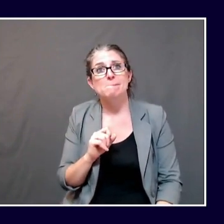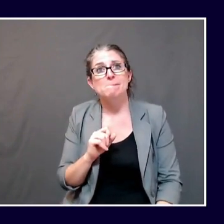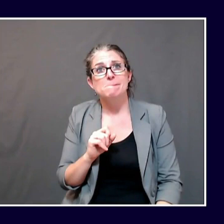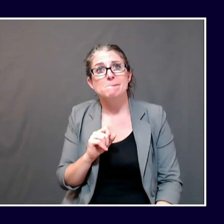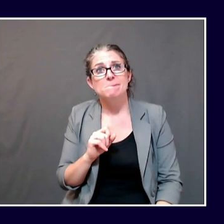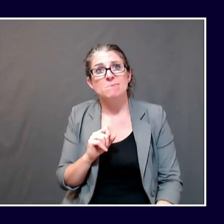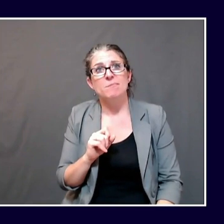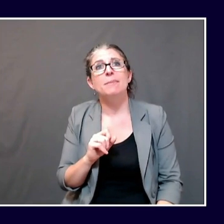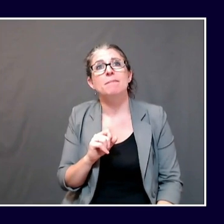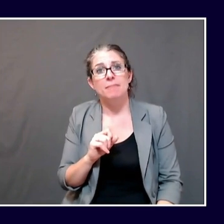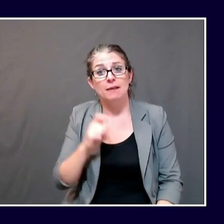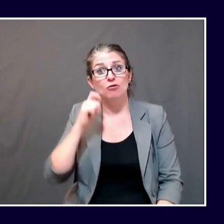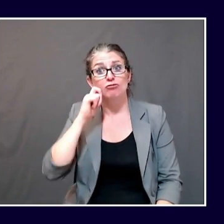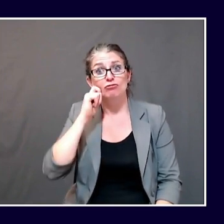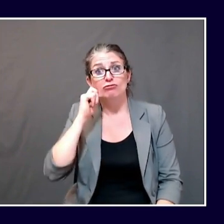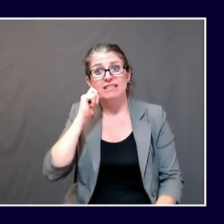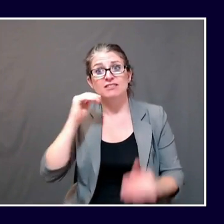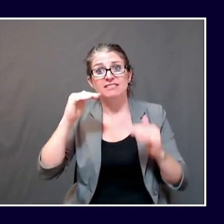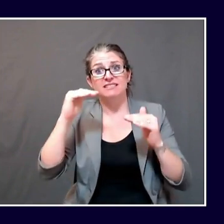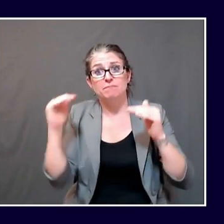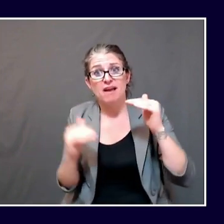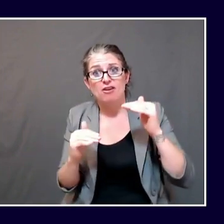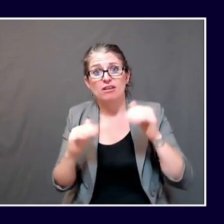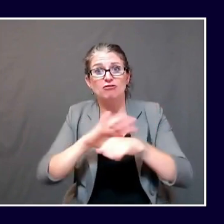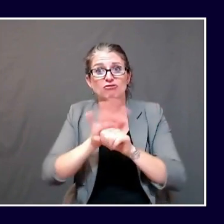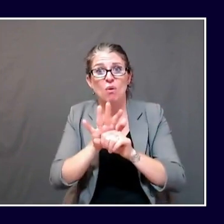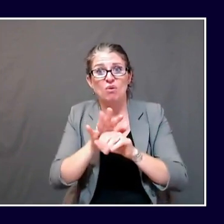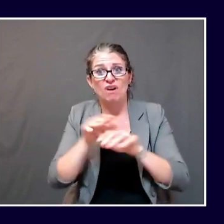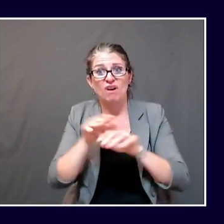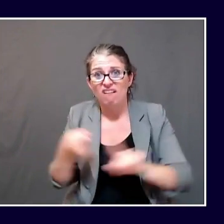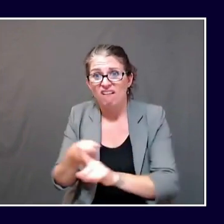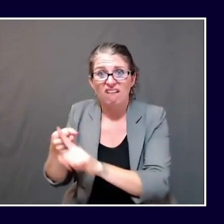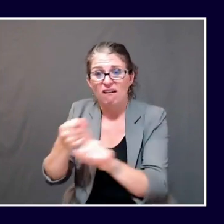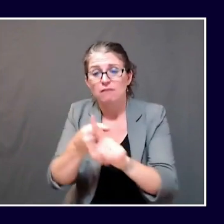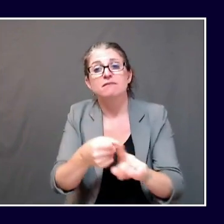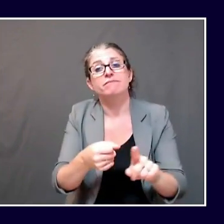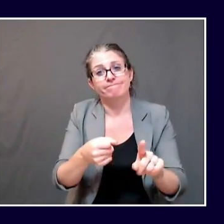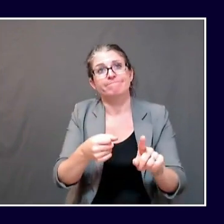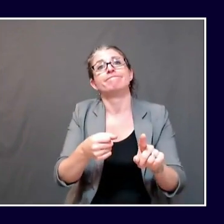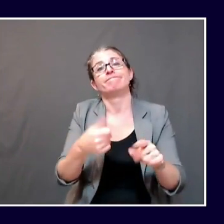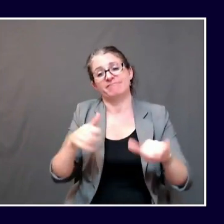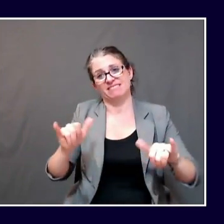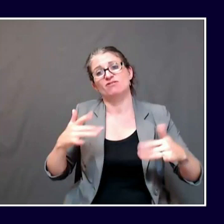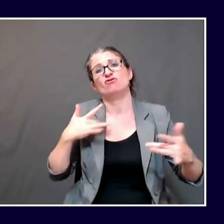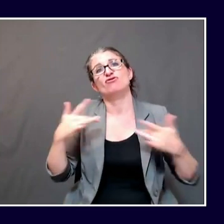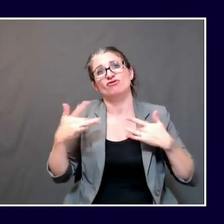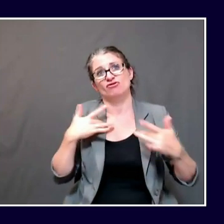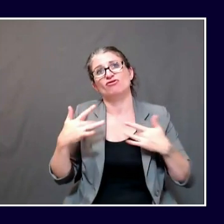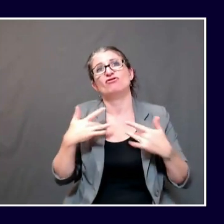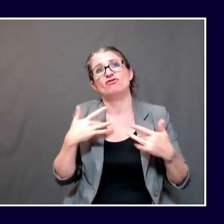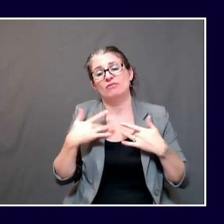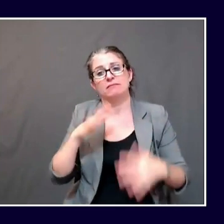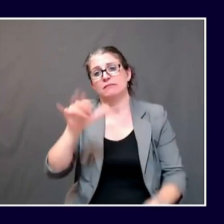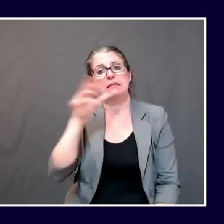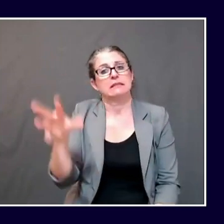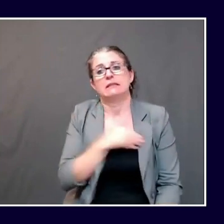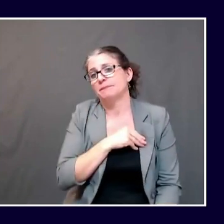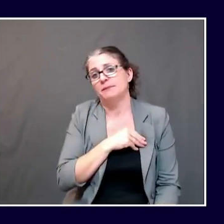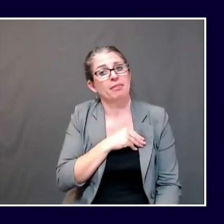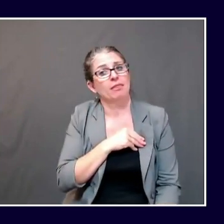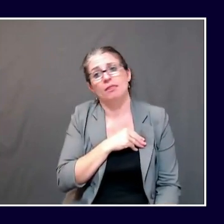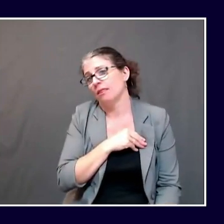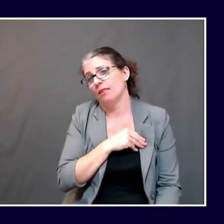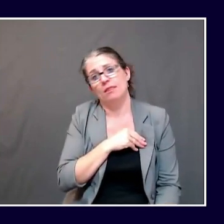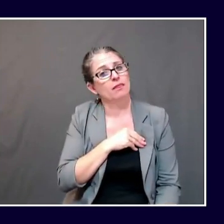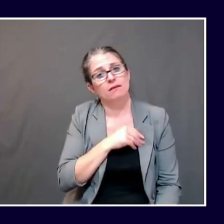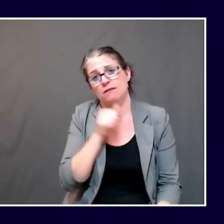to be extremely troubling and categorically unacceptable. Since we first recognized